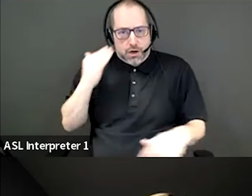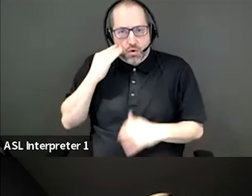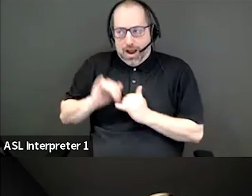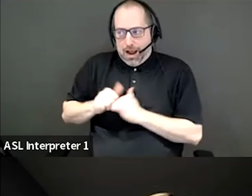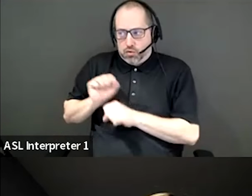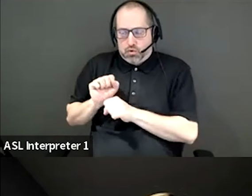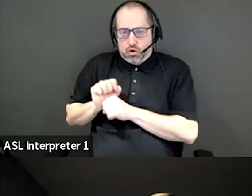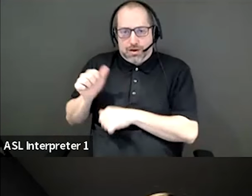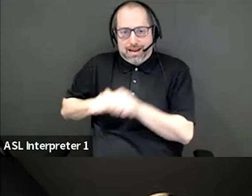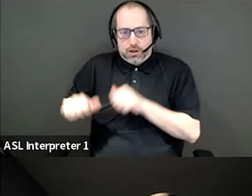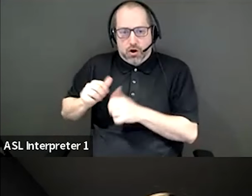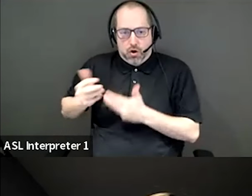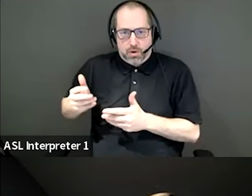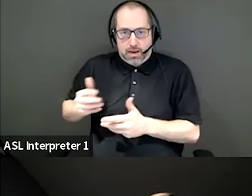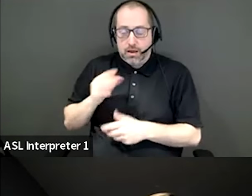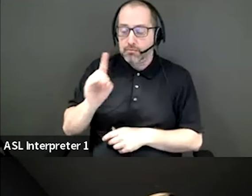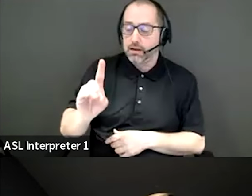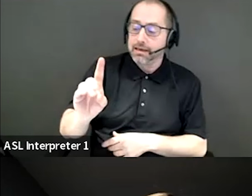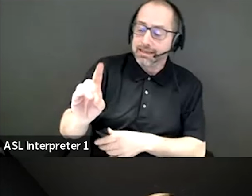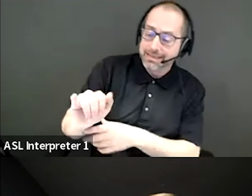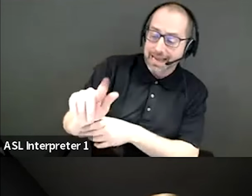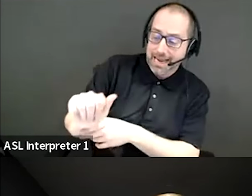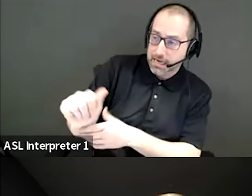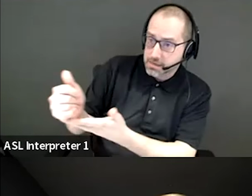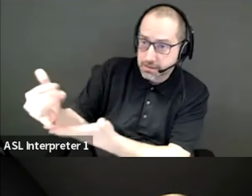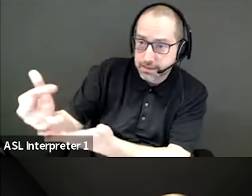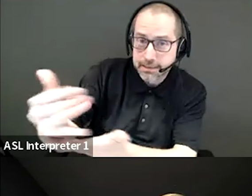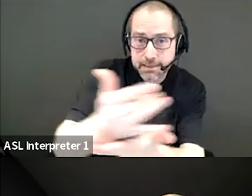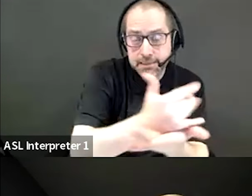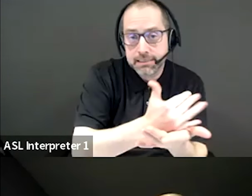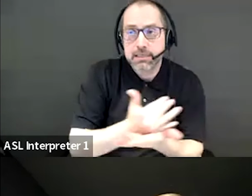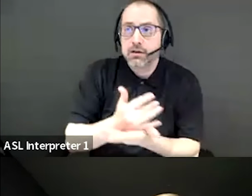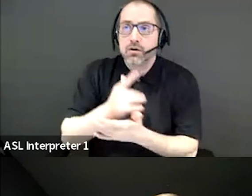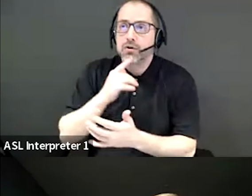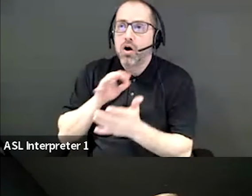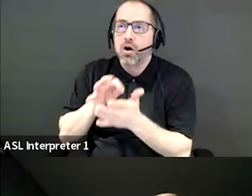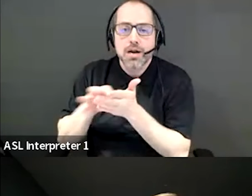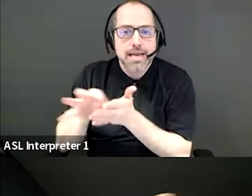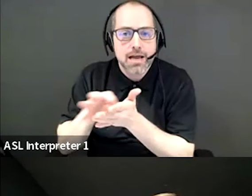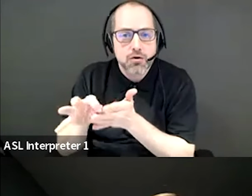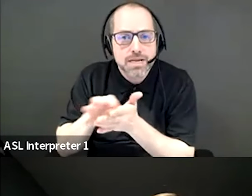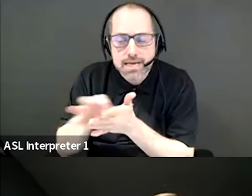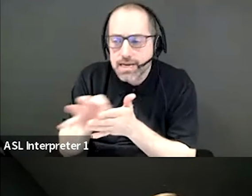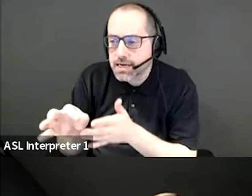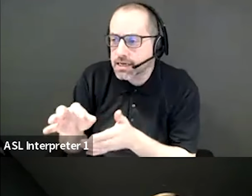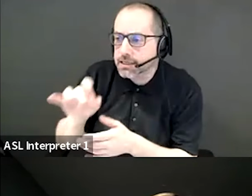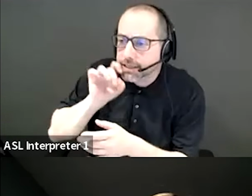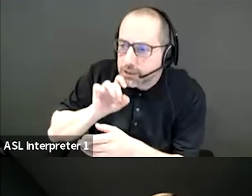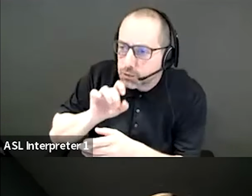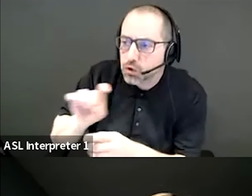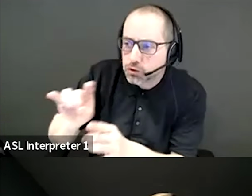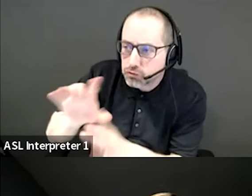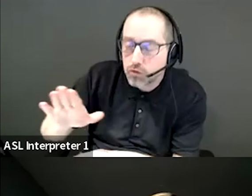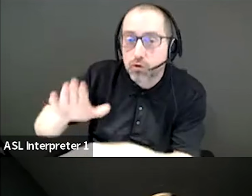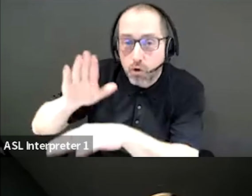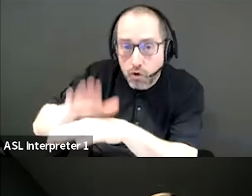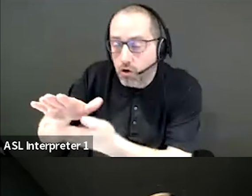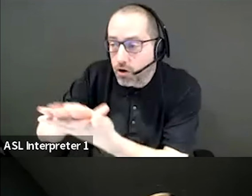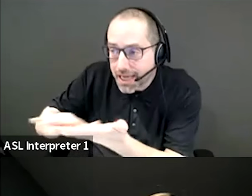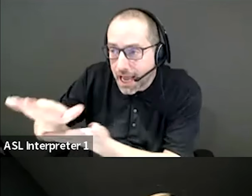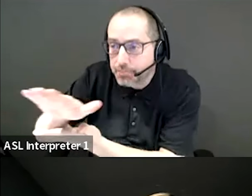data, we're not collecting data per se of sexual assault or gender-based violence on campuses. So it's not affecting us that way. We